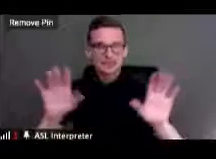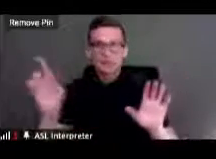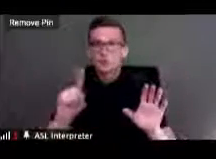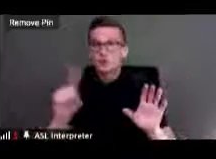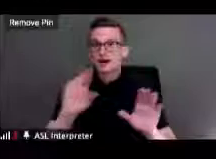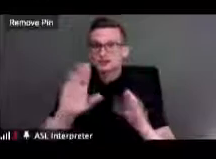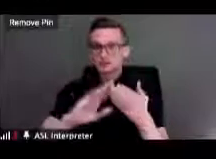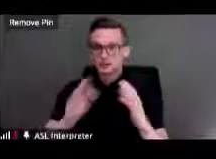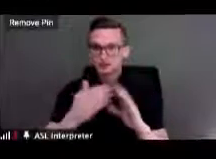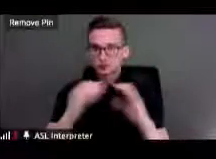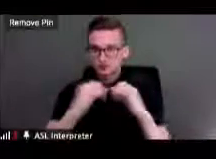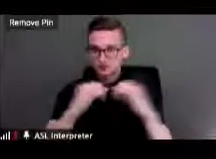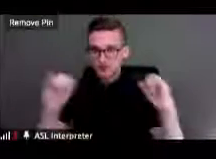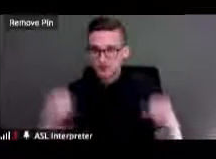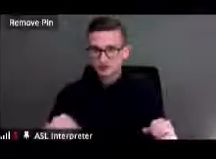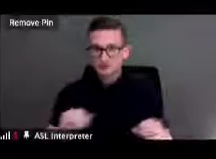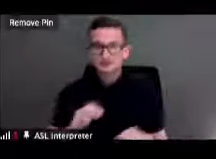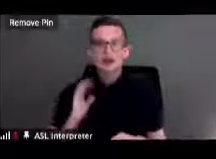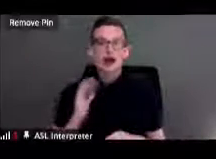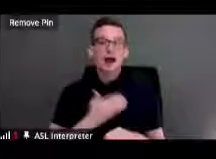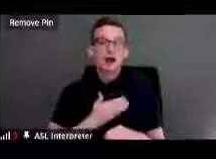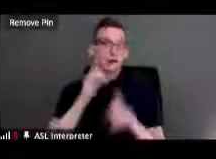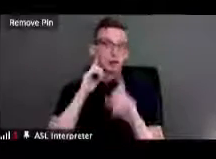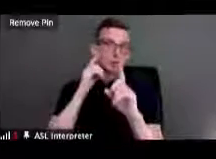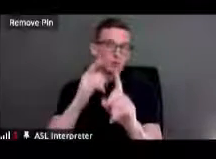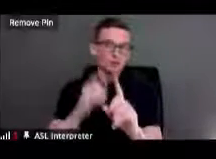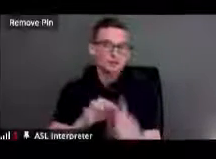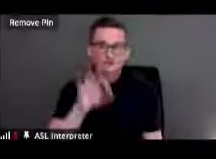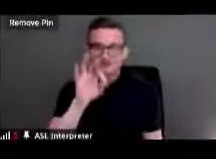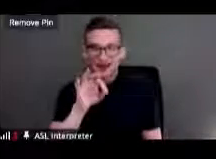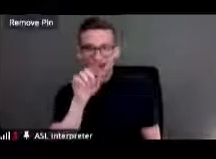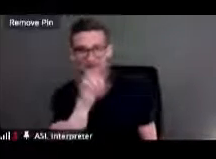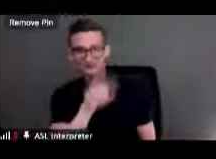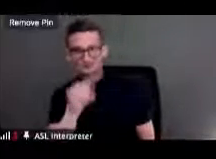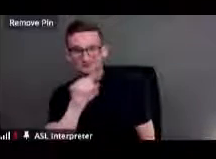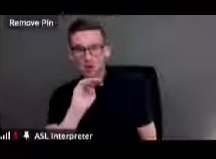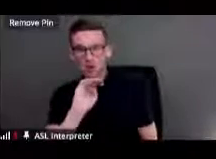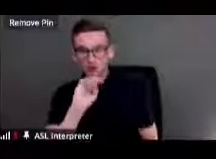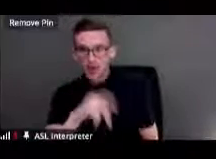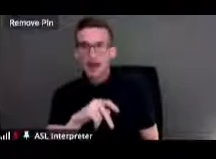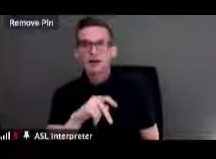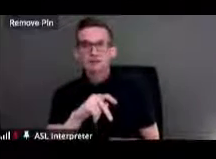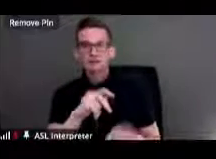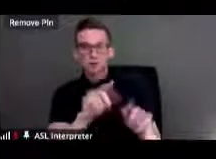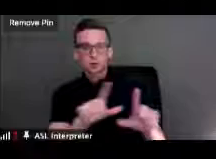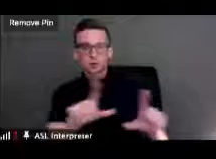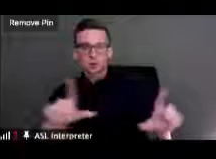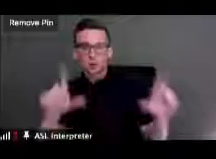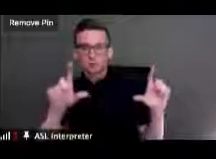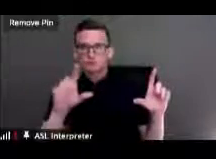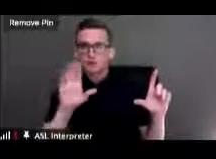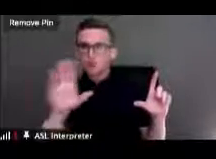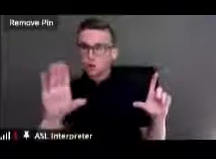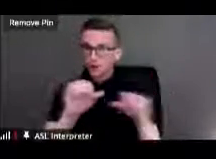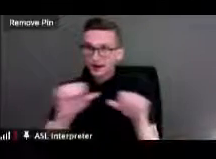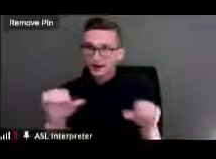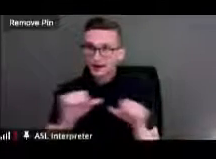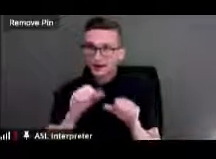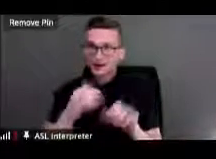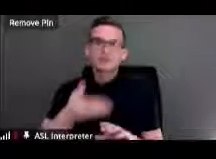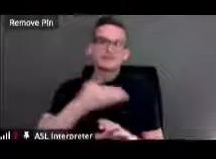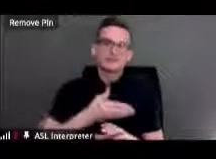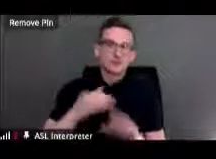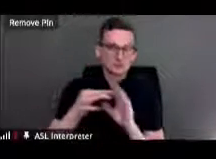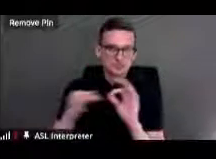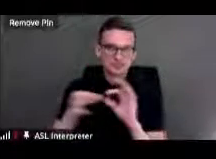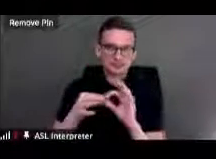It is our goal to find the area on the map that you would like to discuss prior to your testimony so we can all be looking